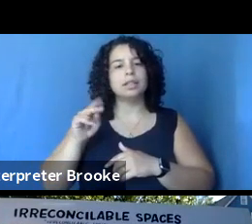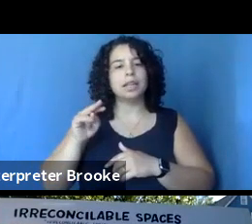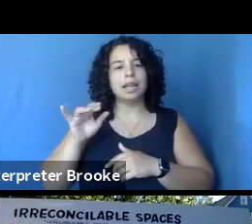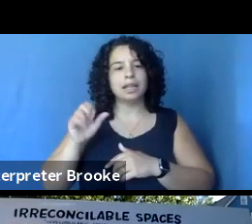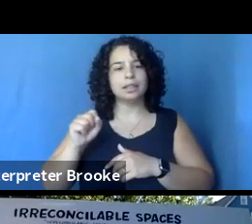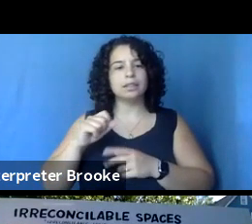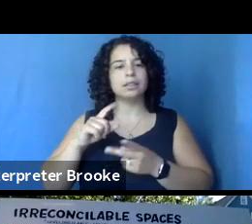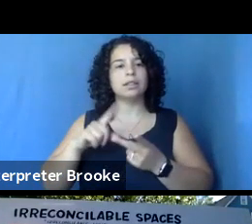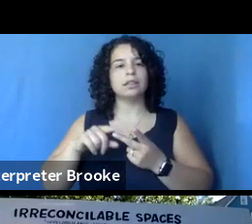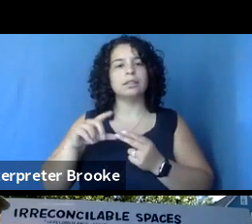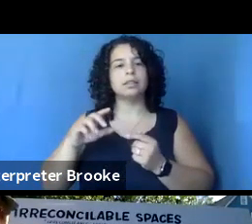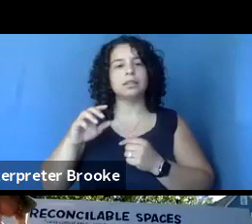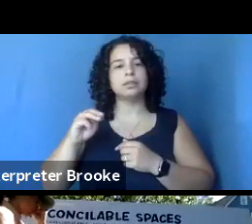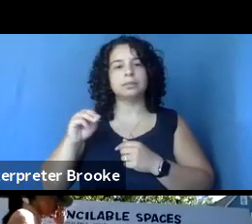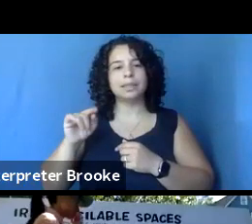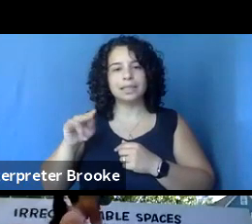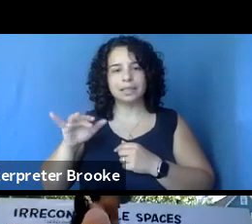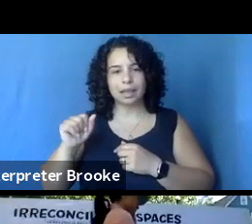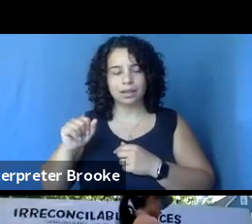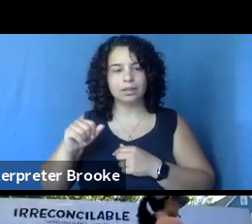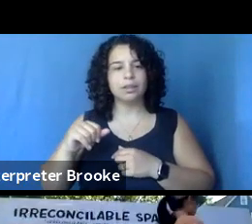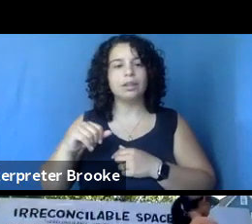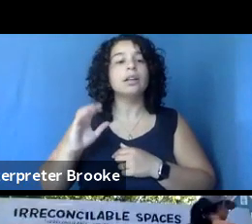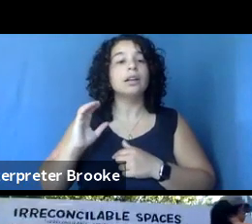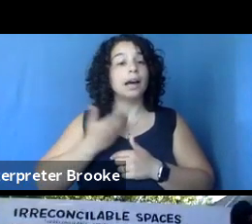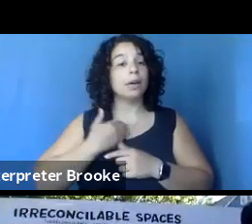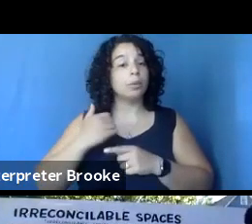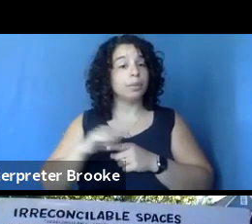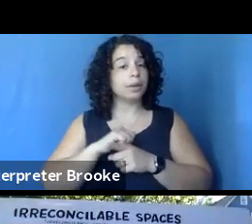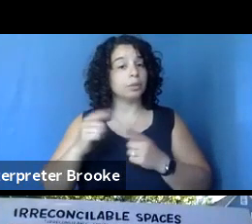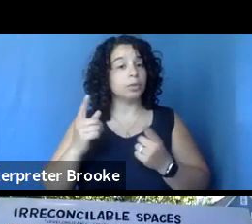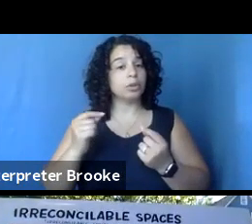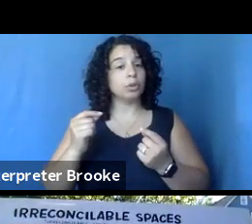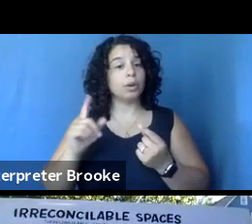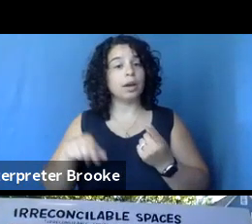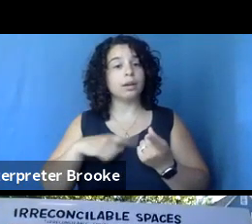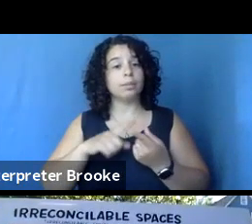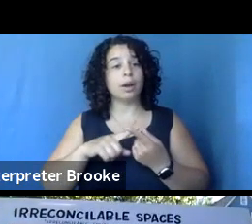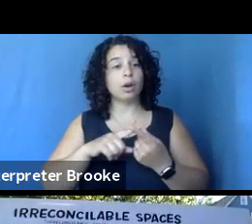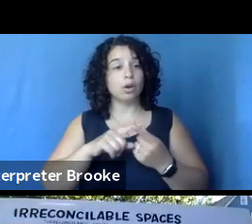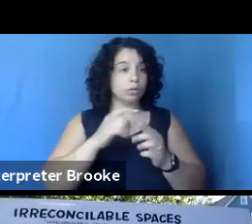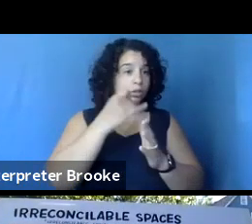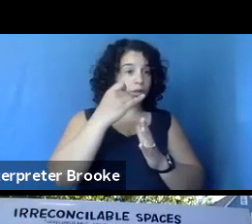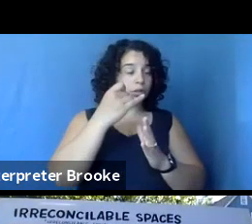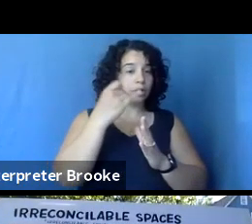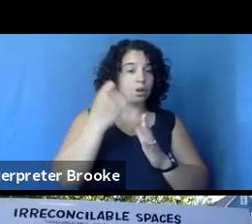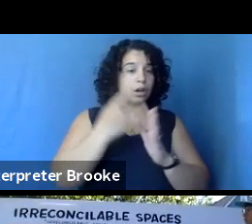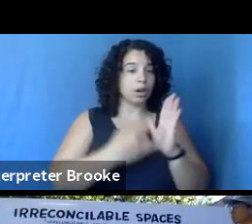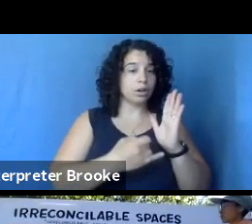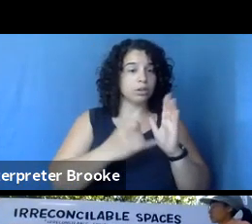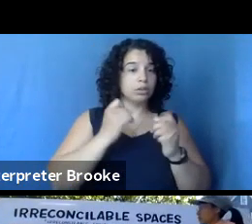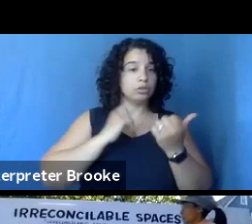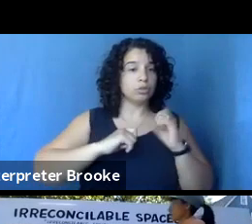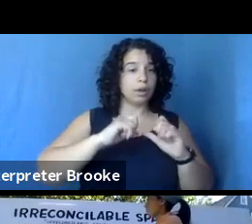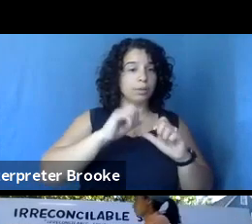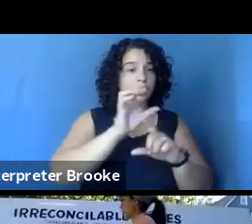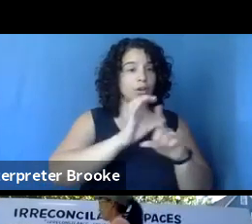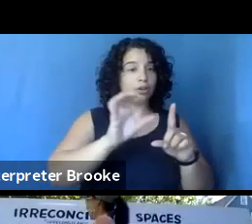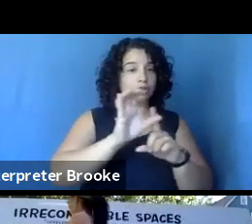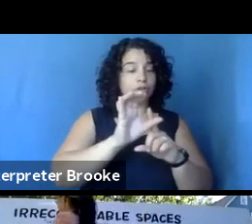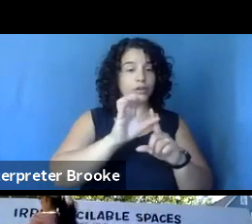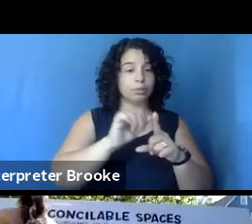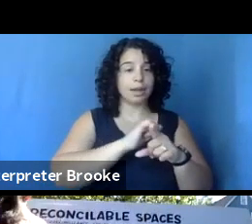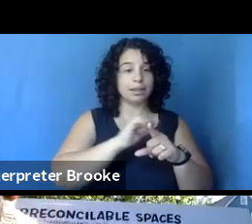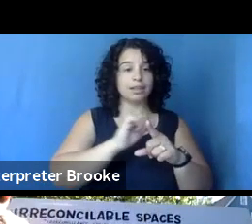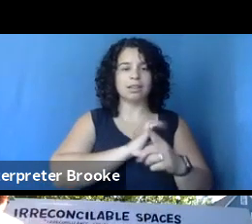our practice was really about interrupting performance structure to folk and meeting culture to really focus